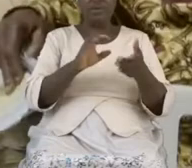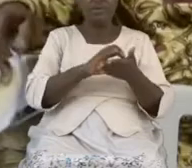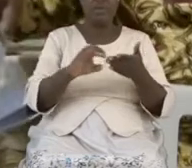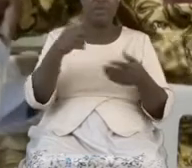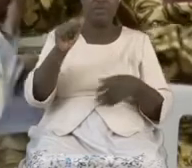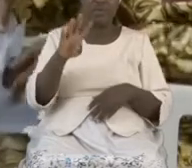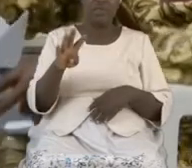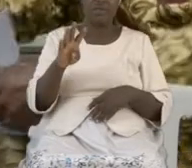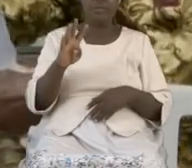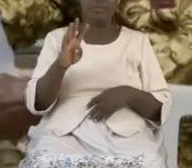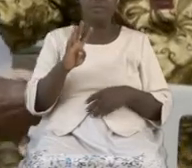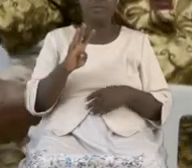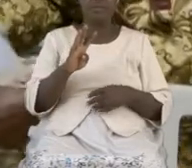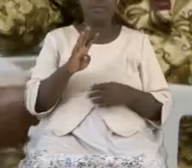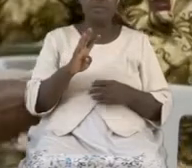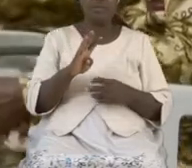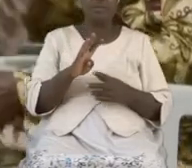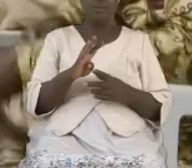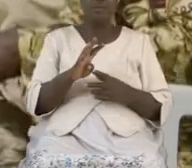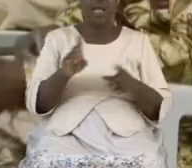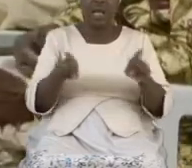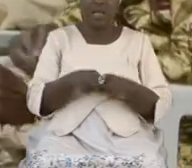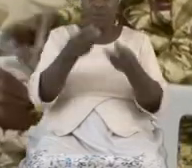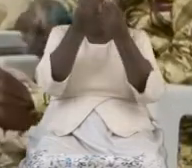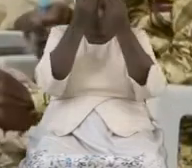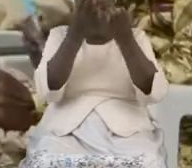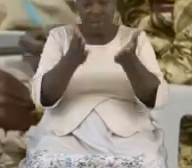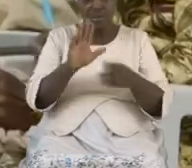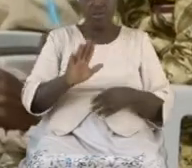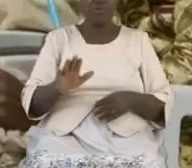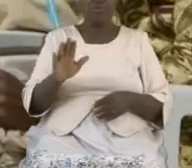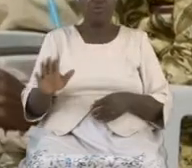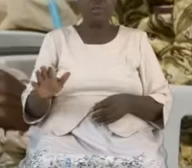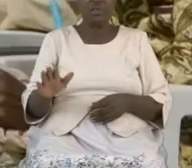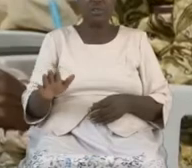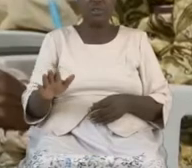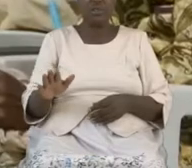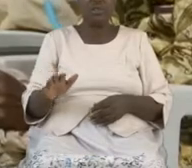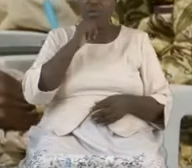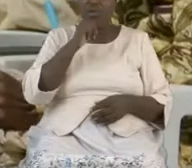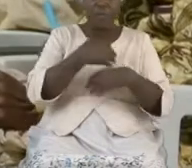14. As obedient children, not fashioning yourselves